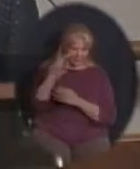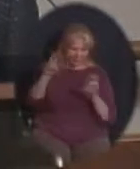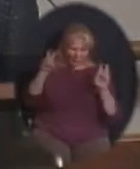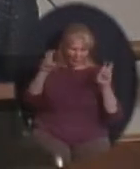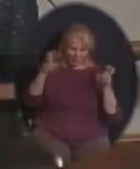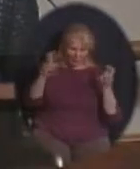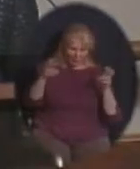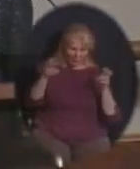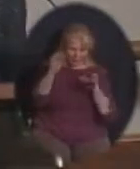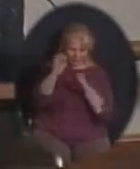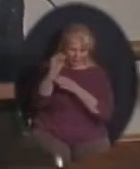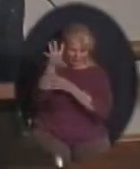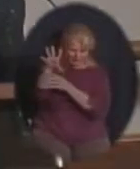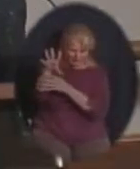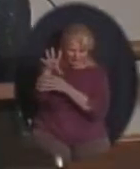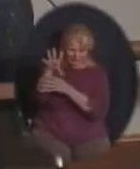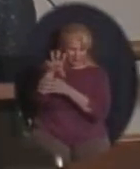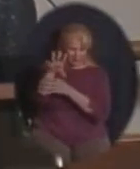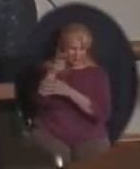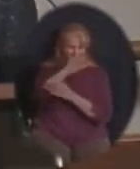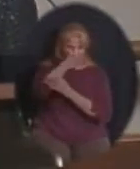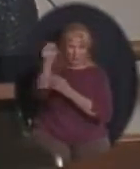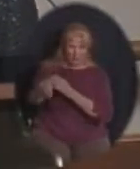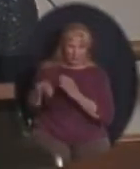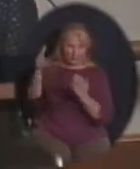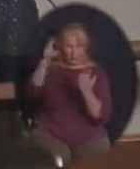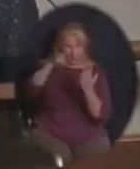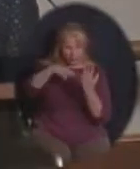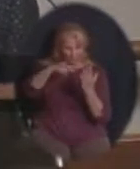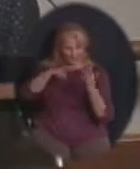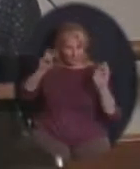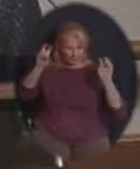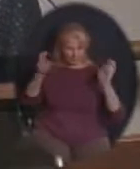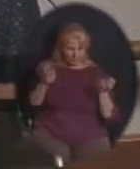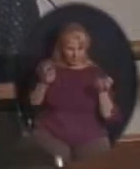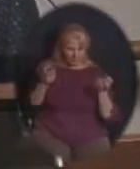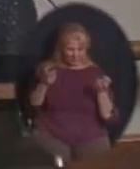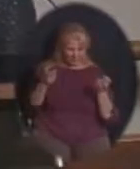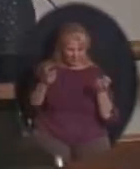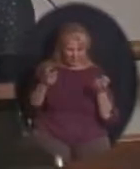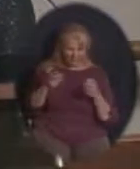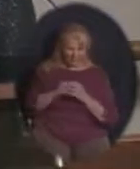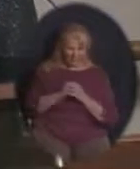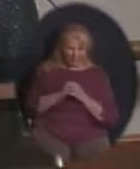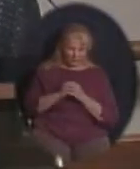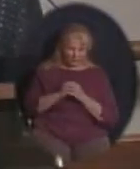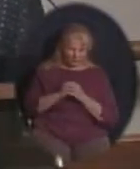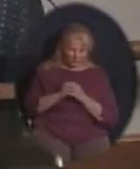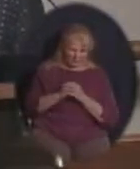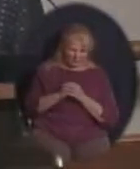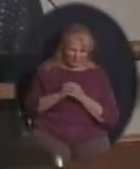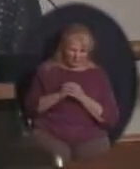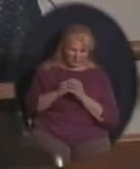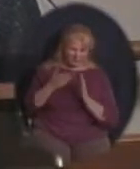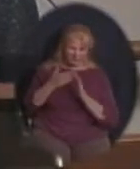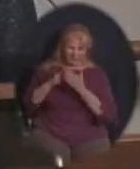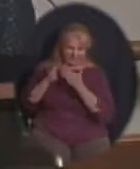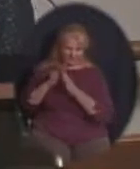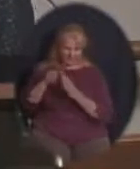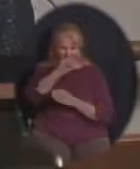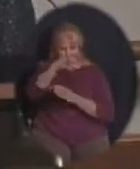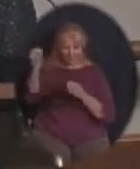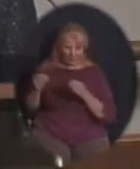screen. In 2005, the city of Olathe joined with the school district and the Olathe Public Library to form Olathe Reads,